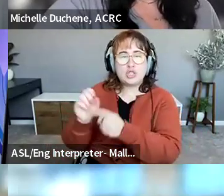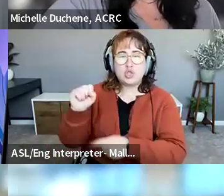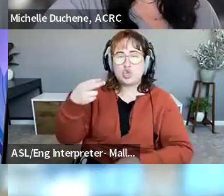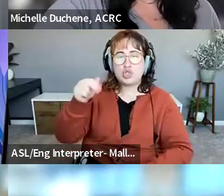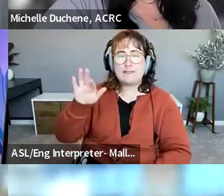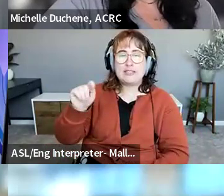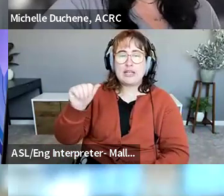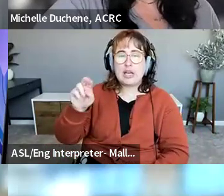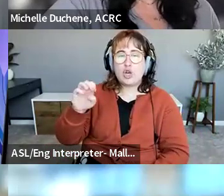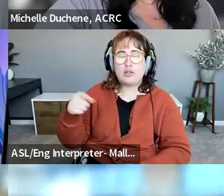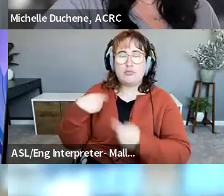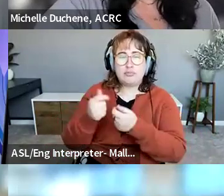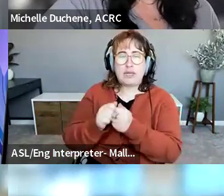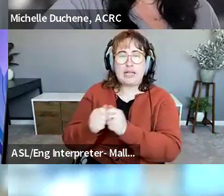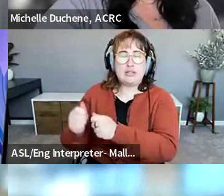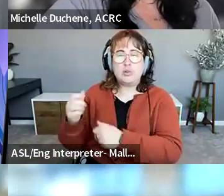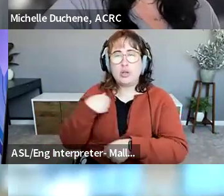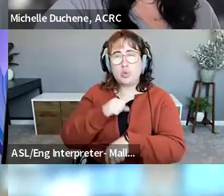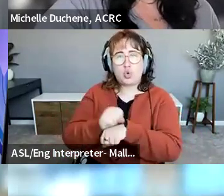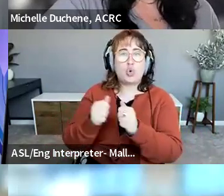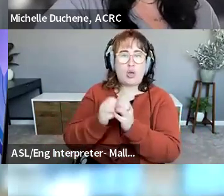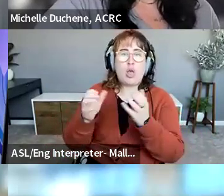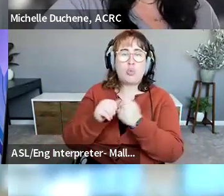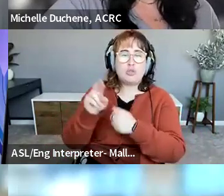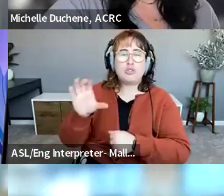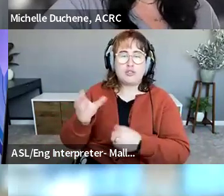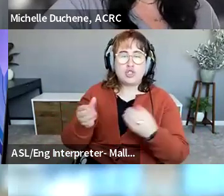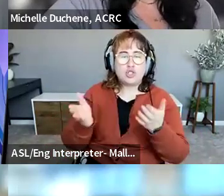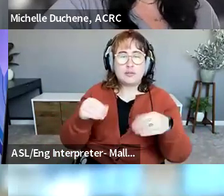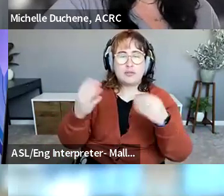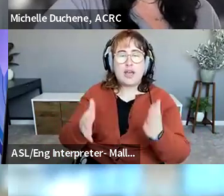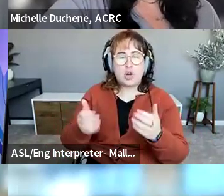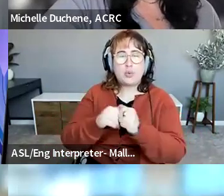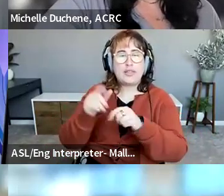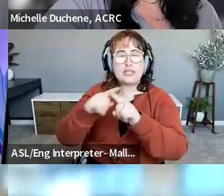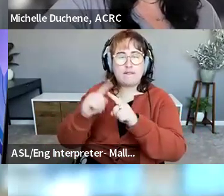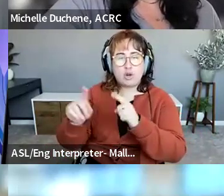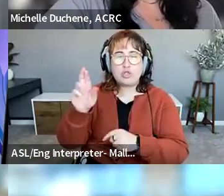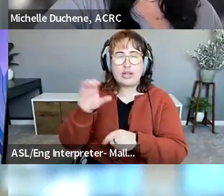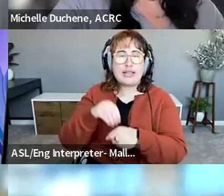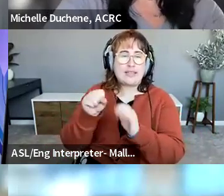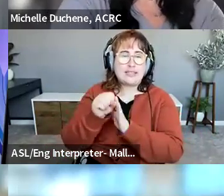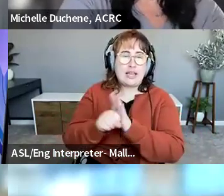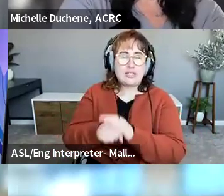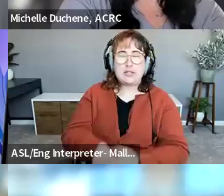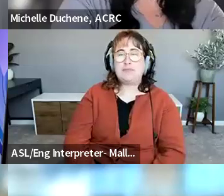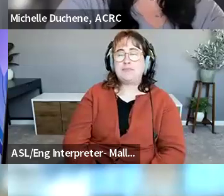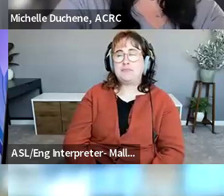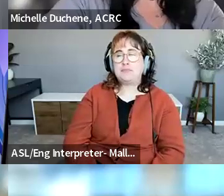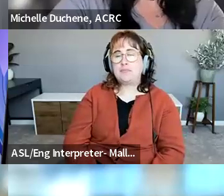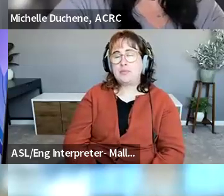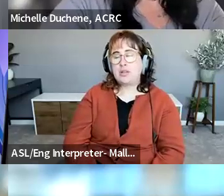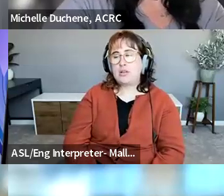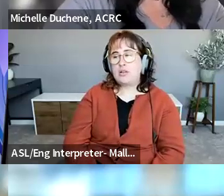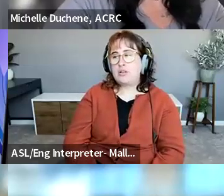We work with a lot of regional center service providers across different regional centers in the state. And so our goal is